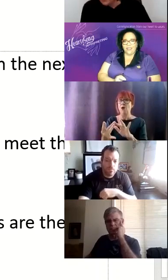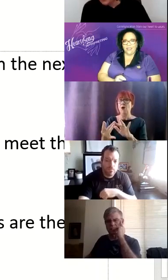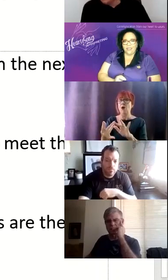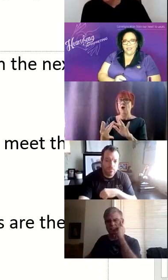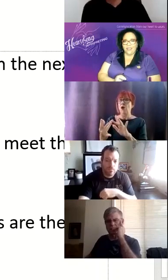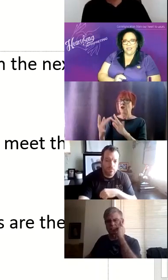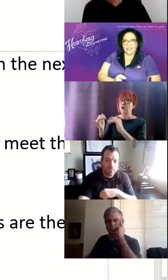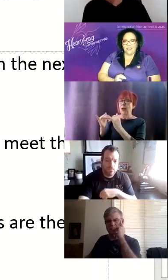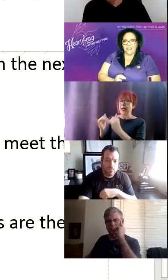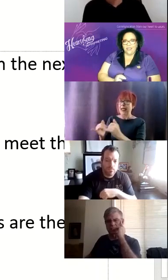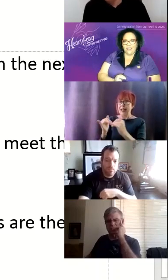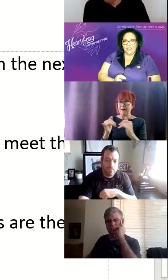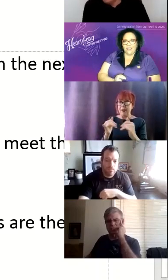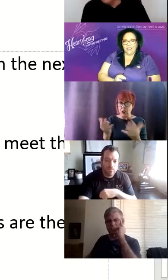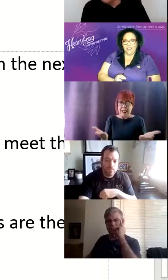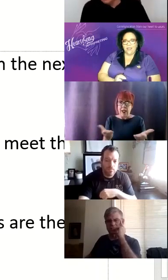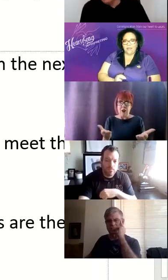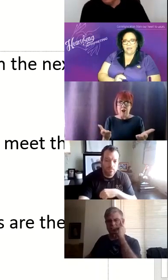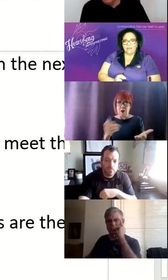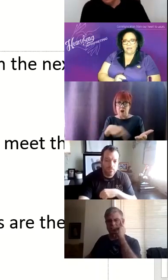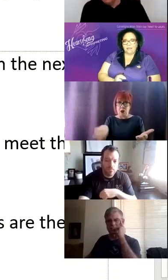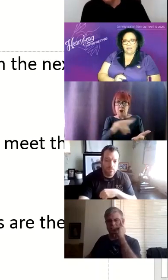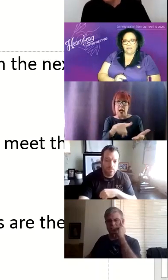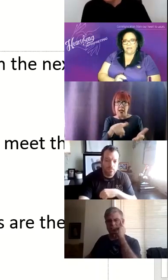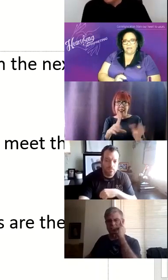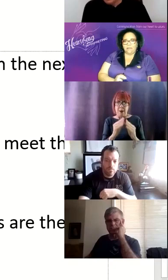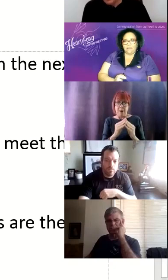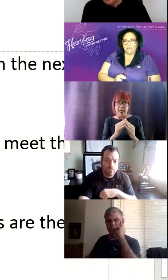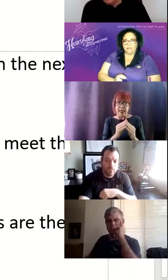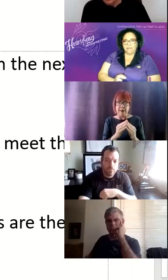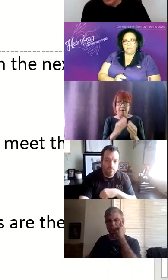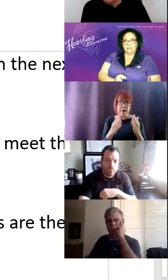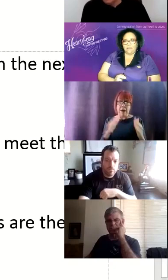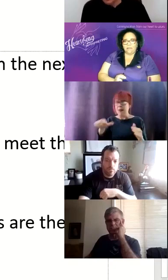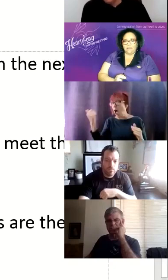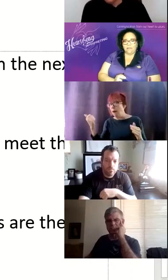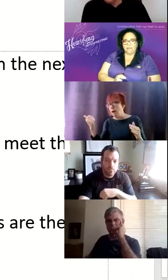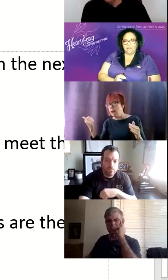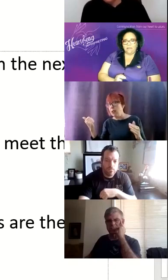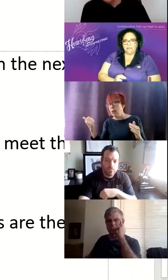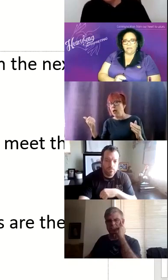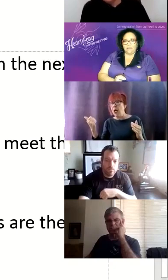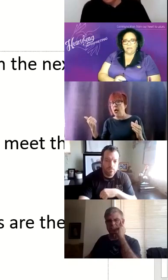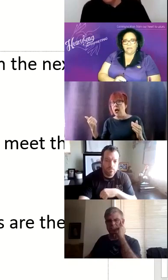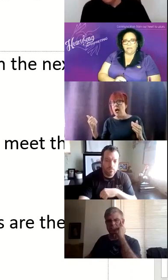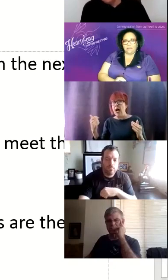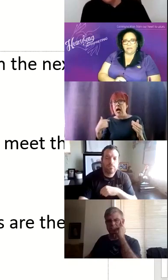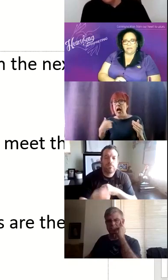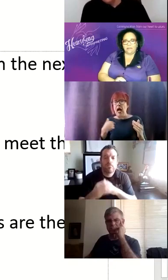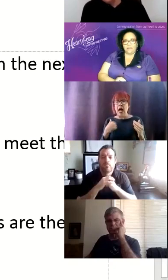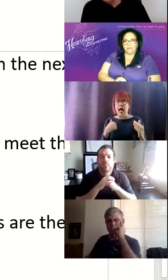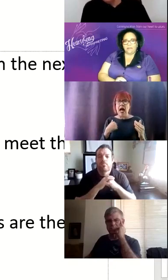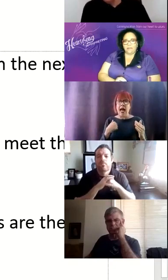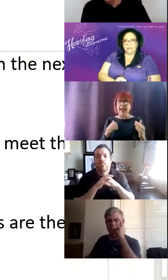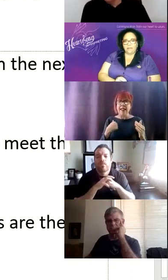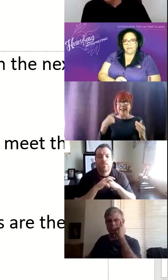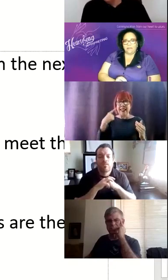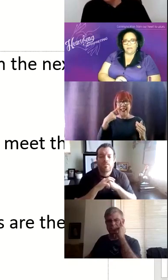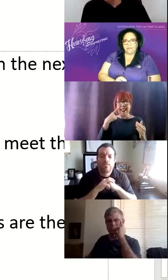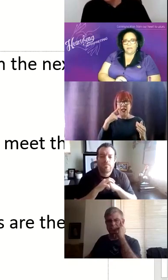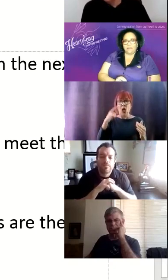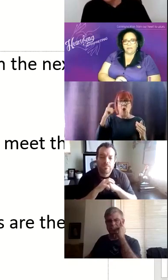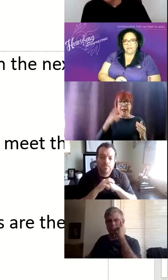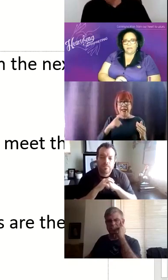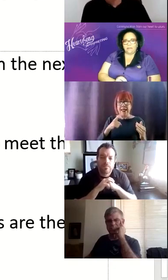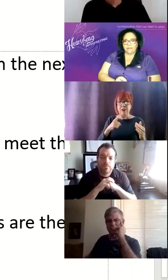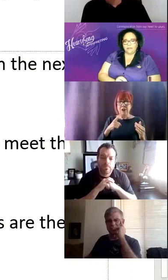individuals in this meeting, and you know, others I may be aware of. I'm kind of guiding towards we need to start making our